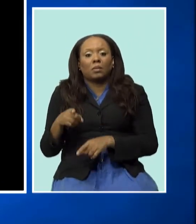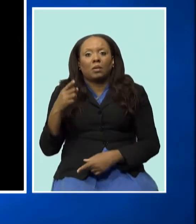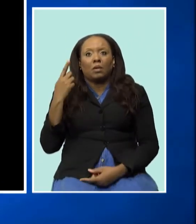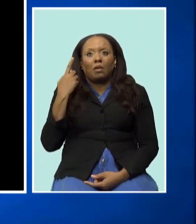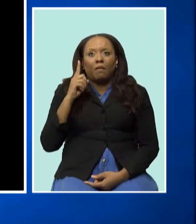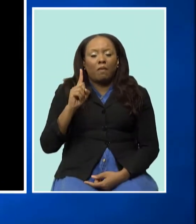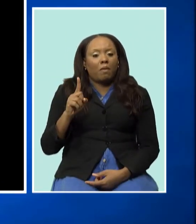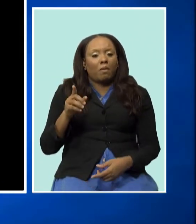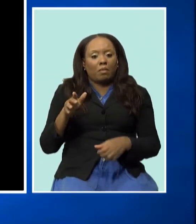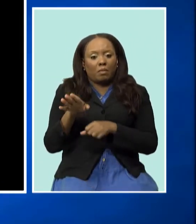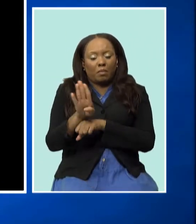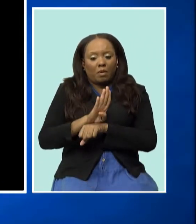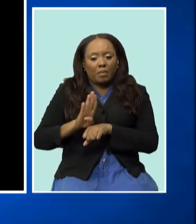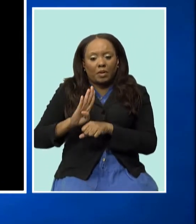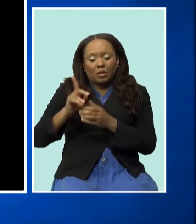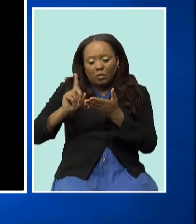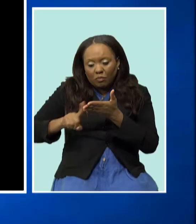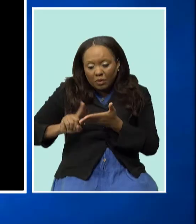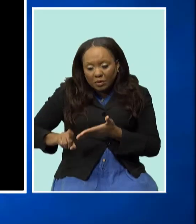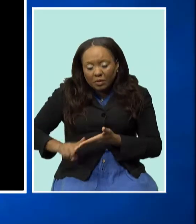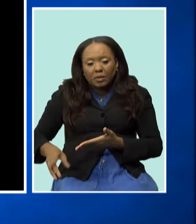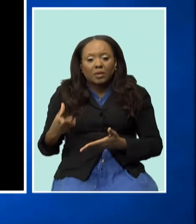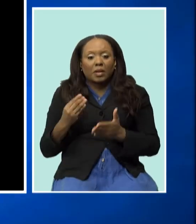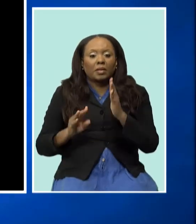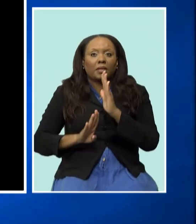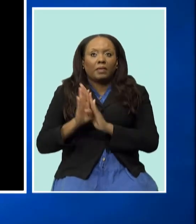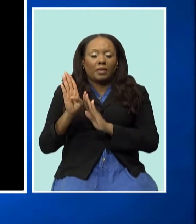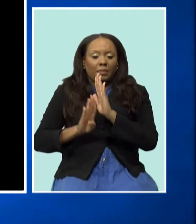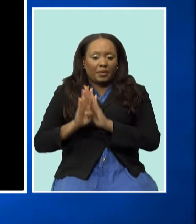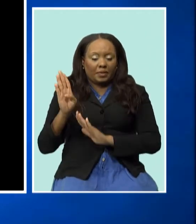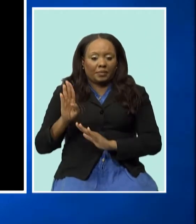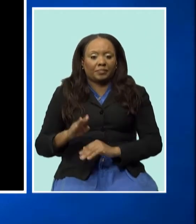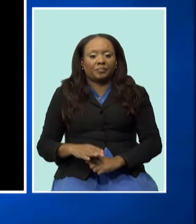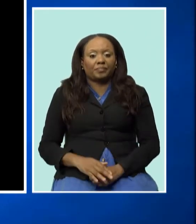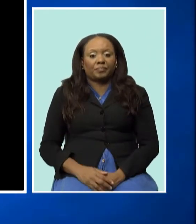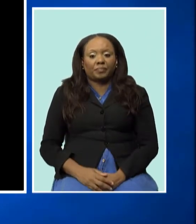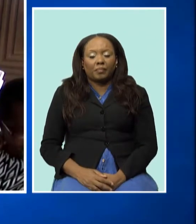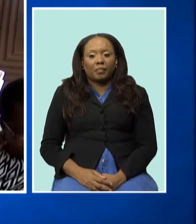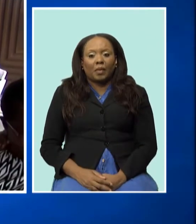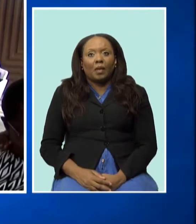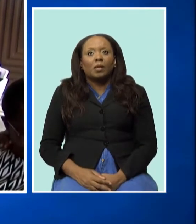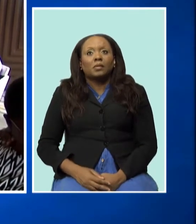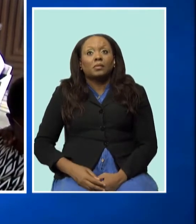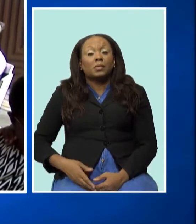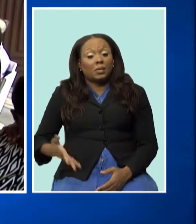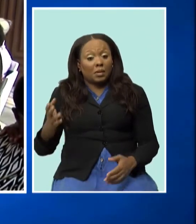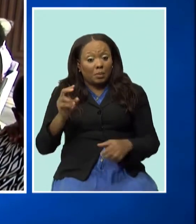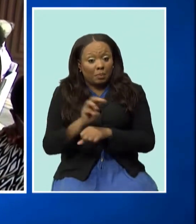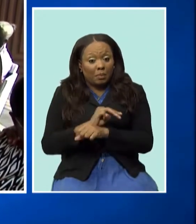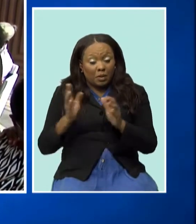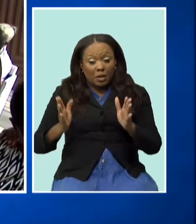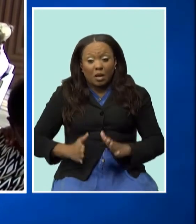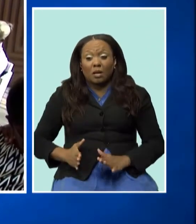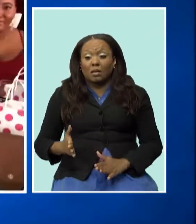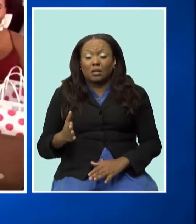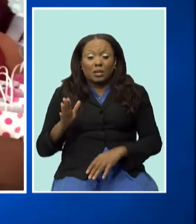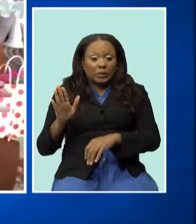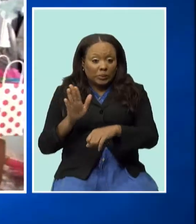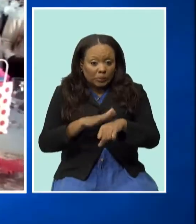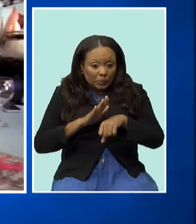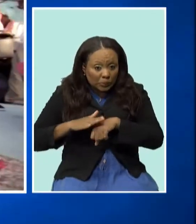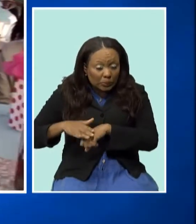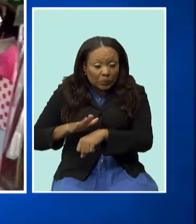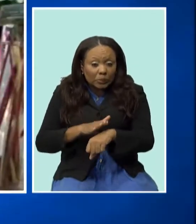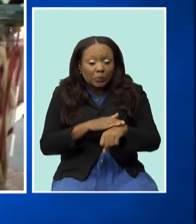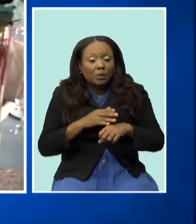local research and development and innovation. Speaking on the theme, Explore, the Minister cautioned awardees against becoming